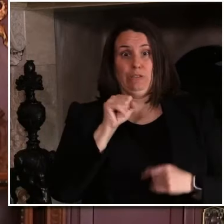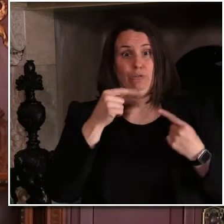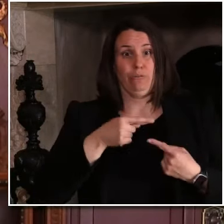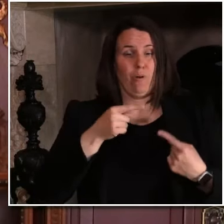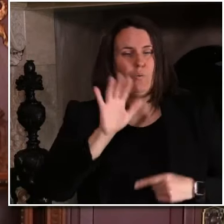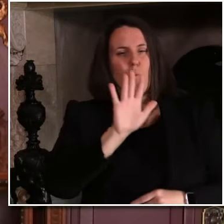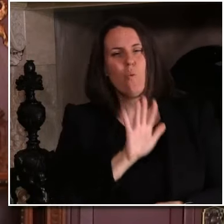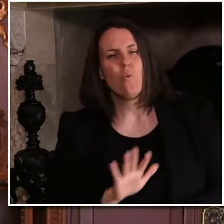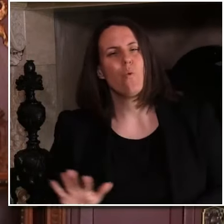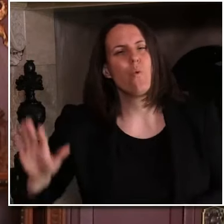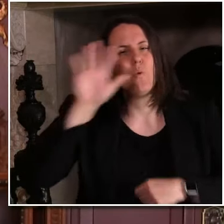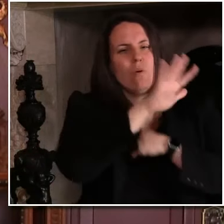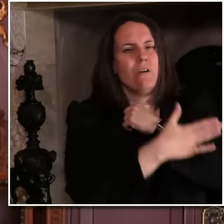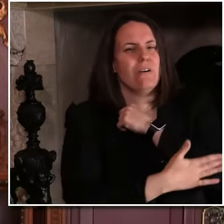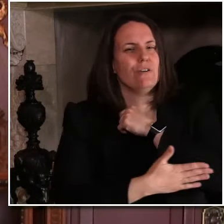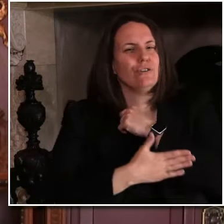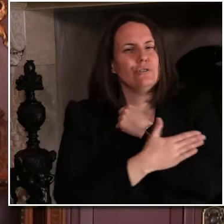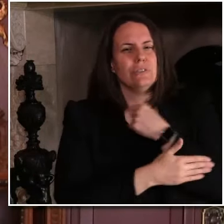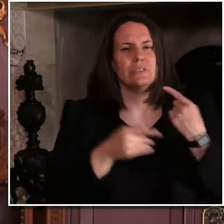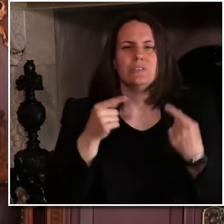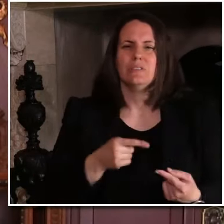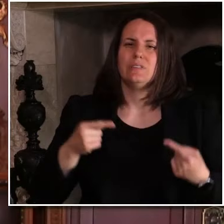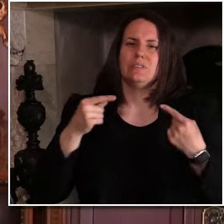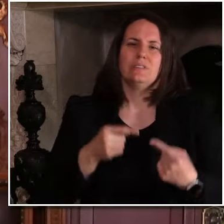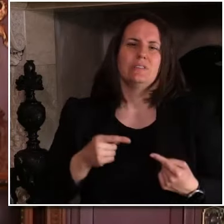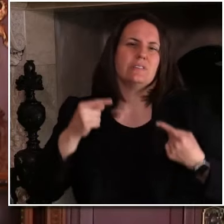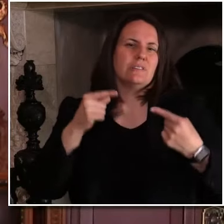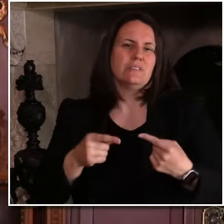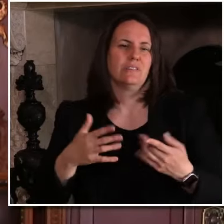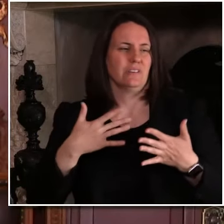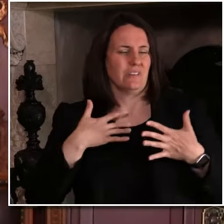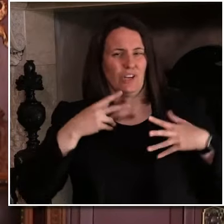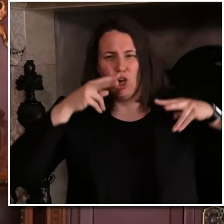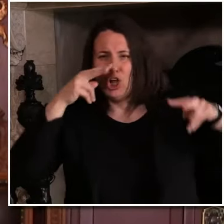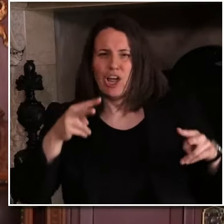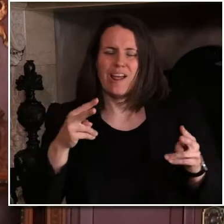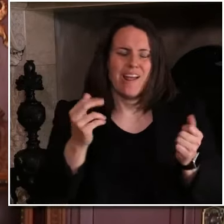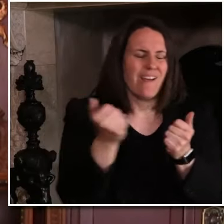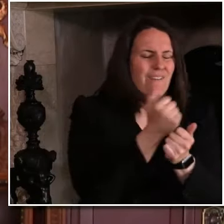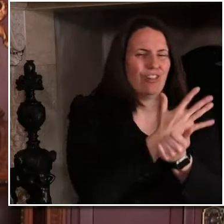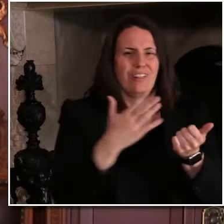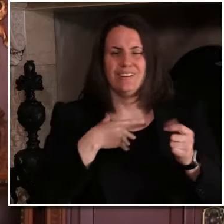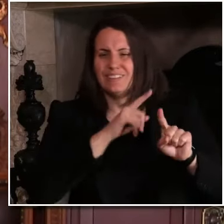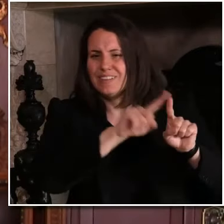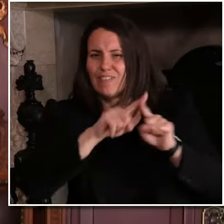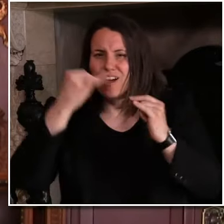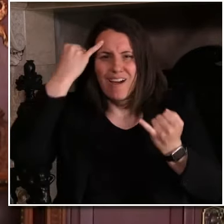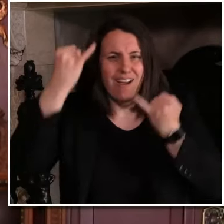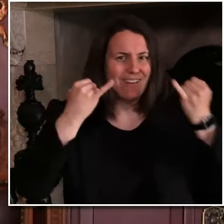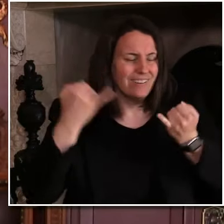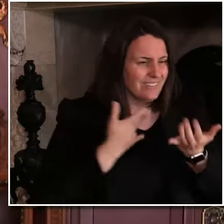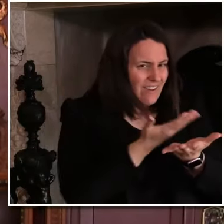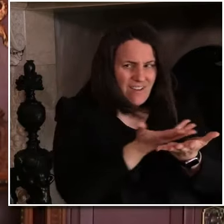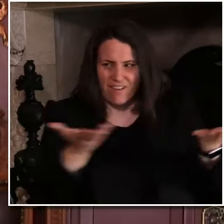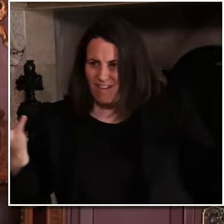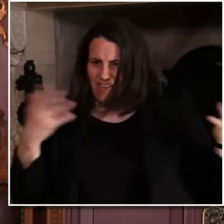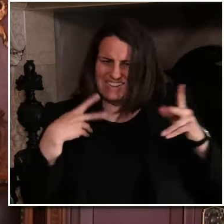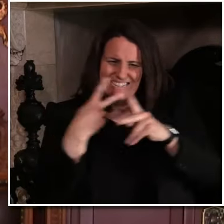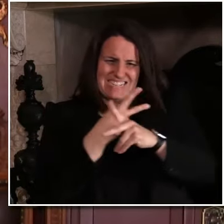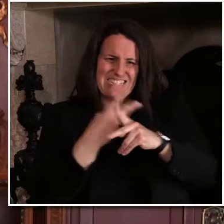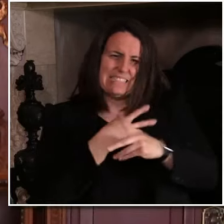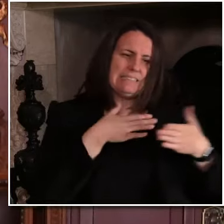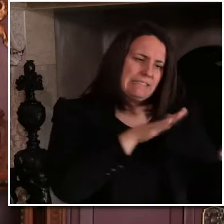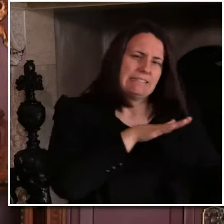and we're doing everything we can to make sure that people are held whole if possible, and to have this disease